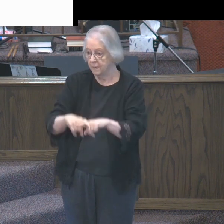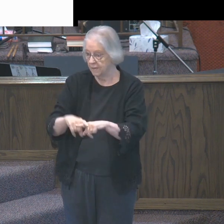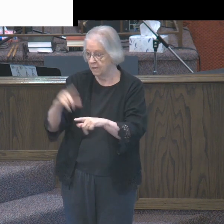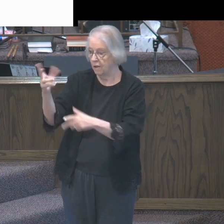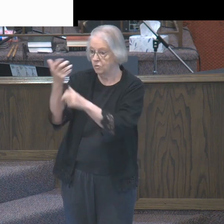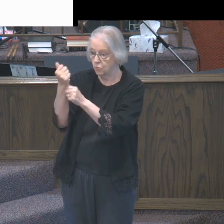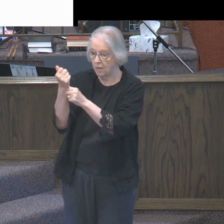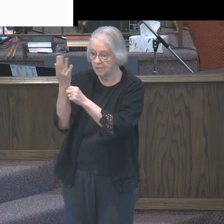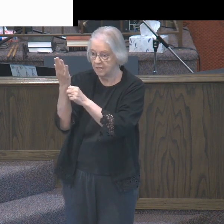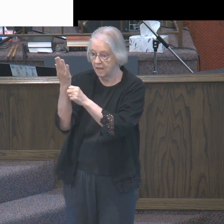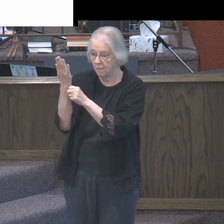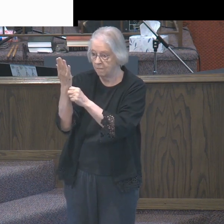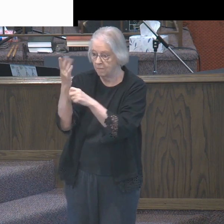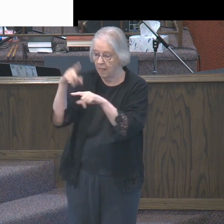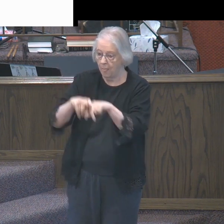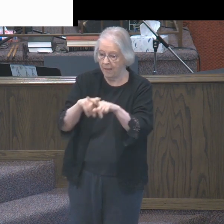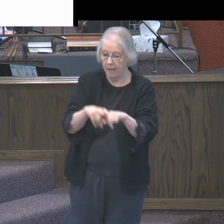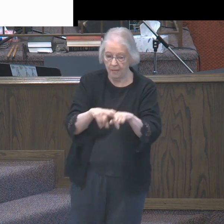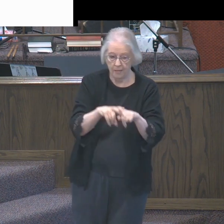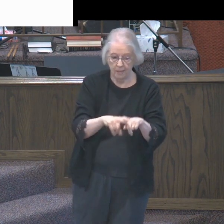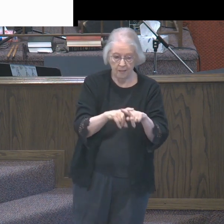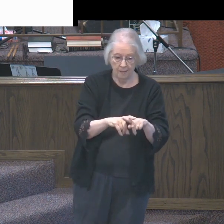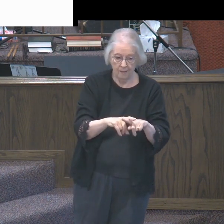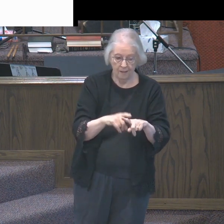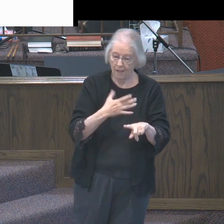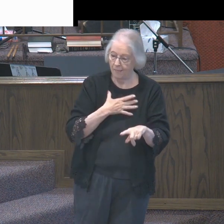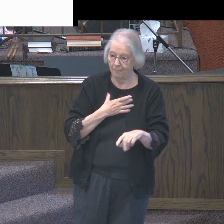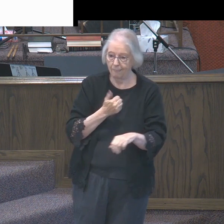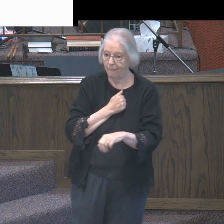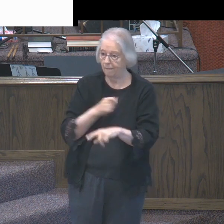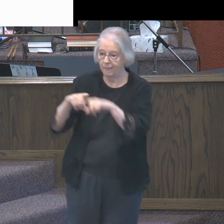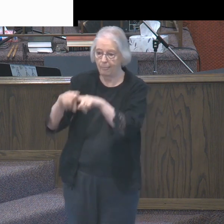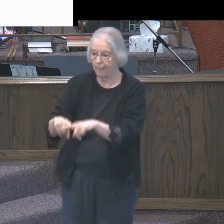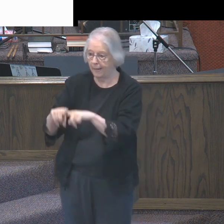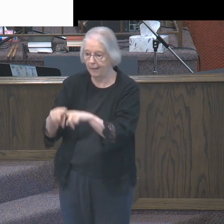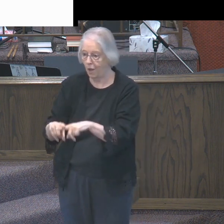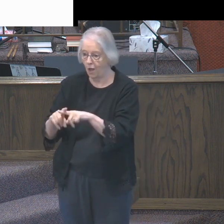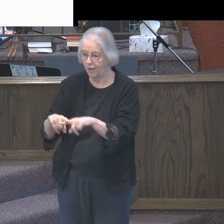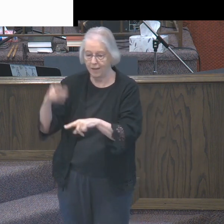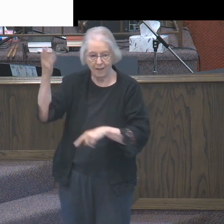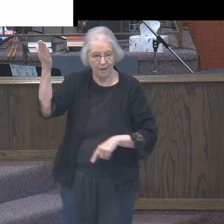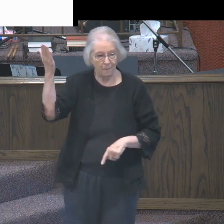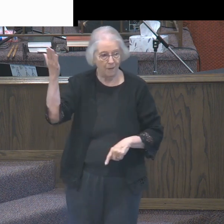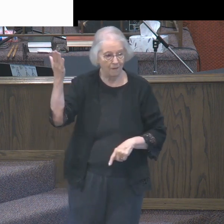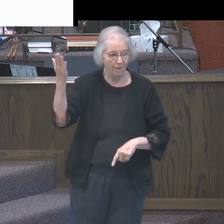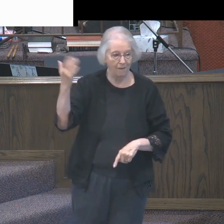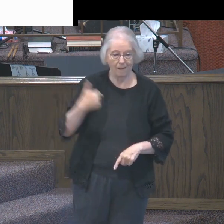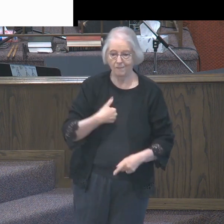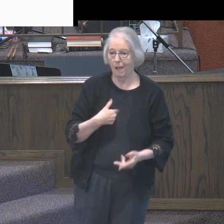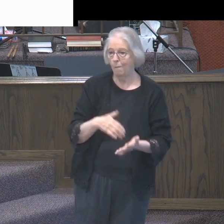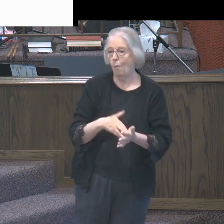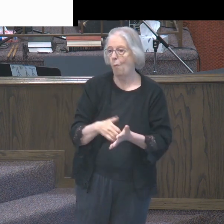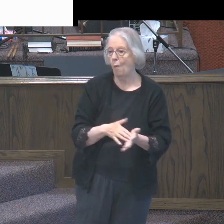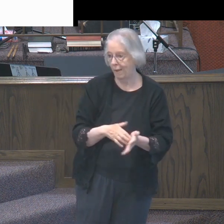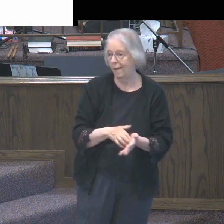We have this reconciliation piece, even as we see that. And so if you